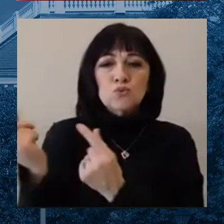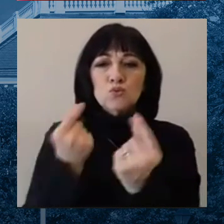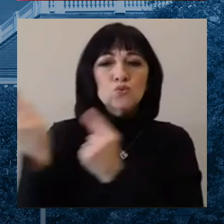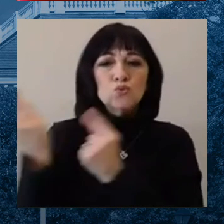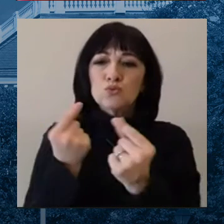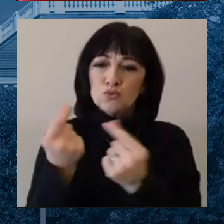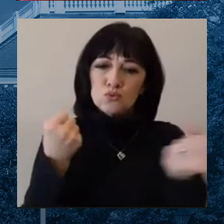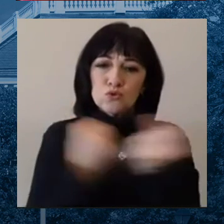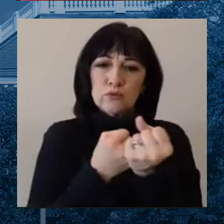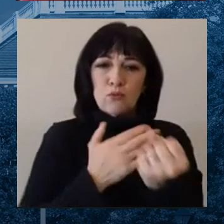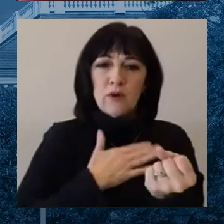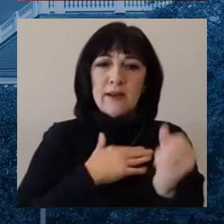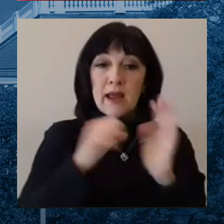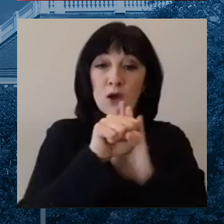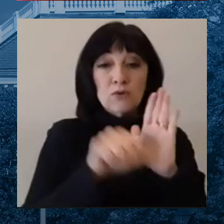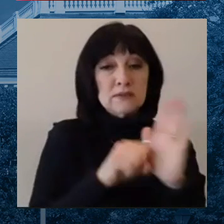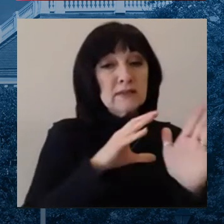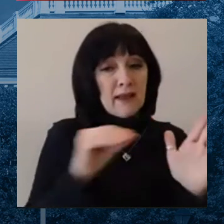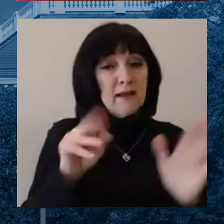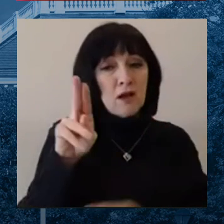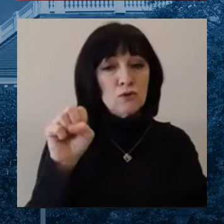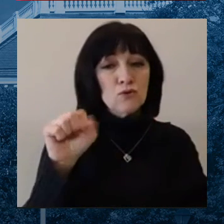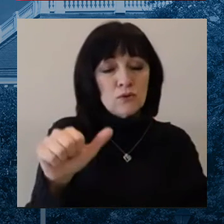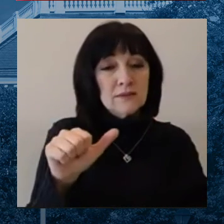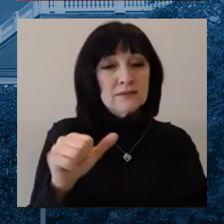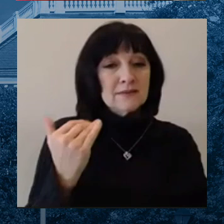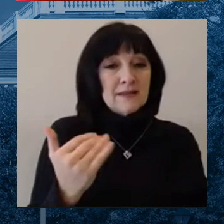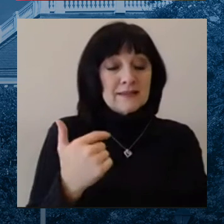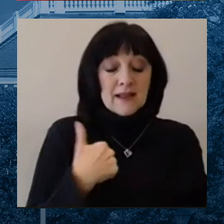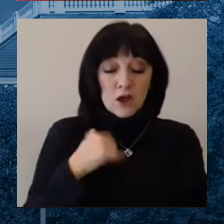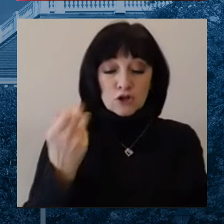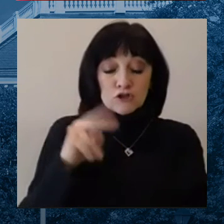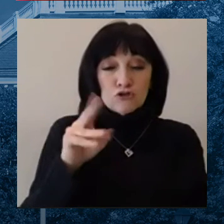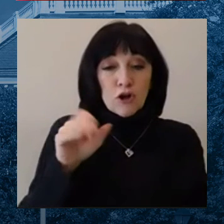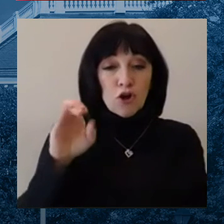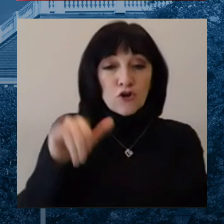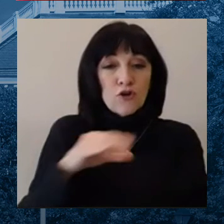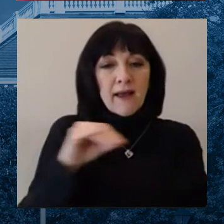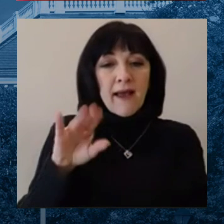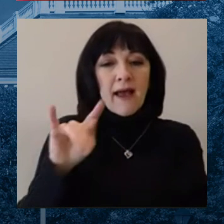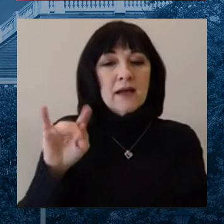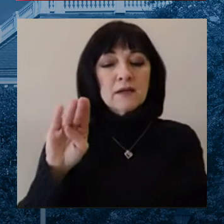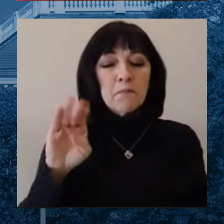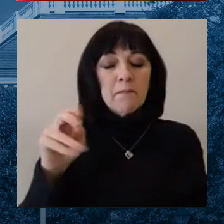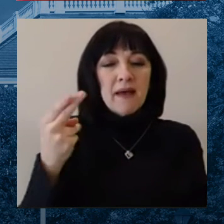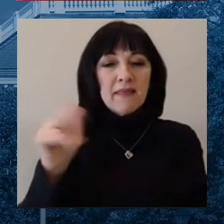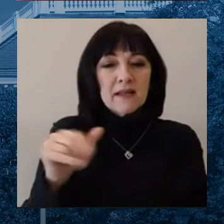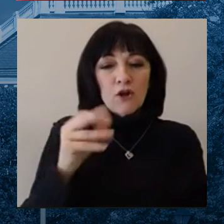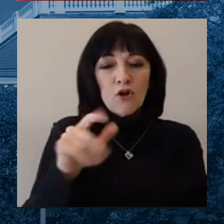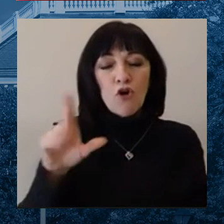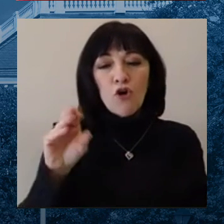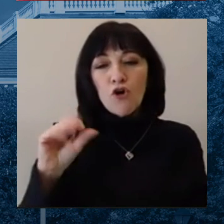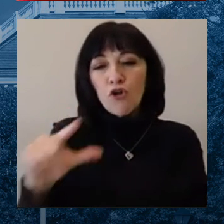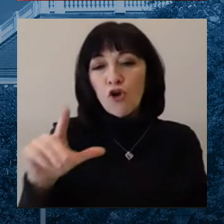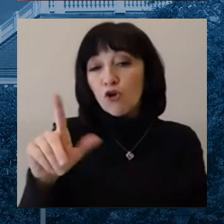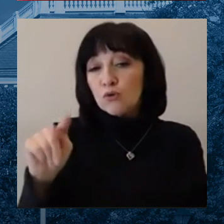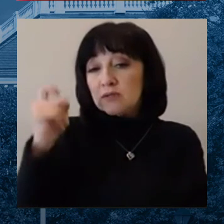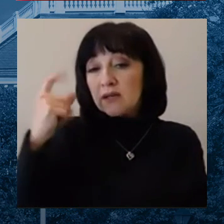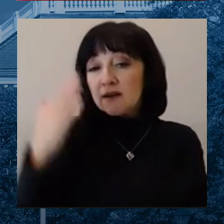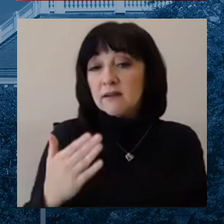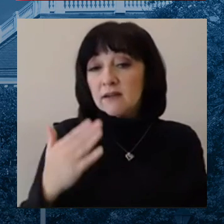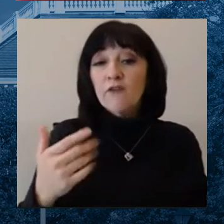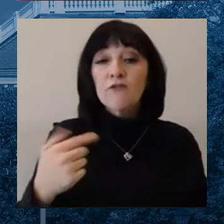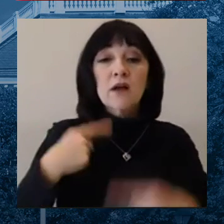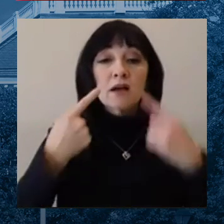our nation. Now, therefore, we, John Carney, Governor, and Bethany Hall, Long Lieutenant Governor, do hereby declare